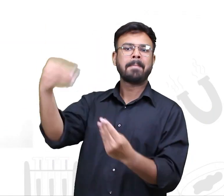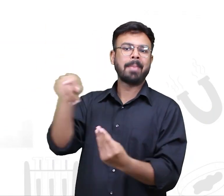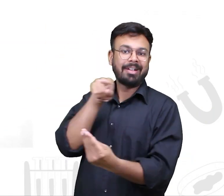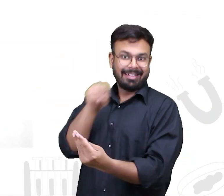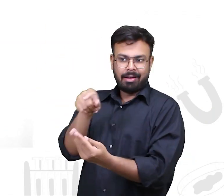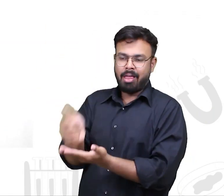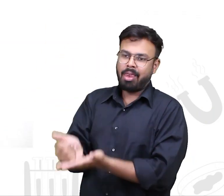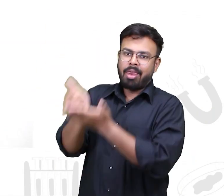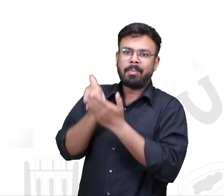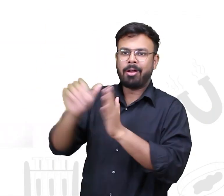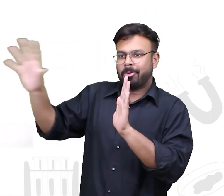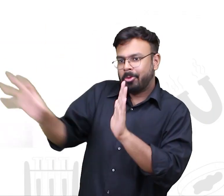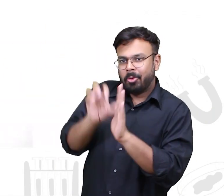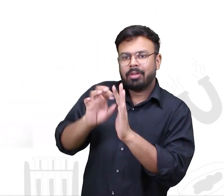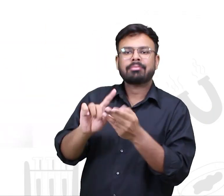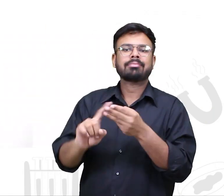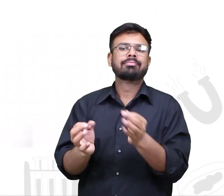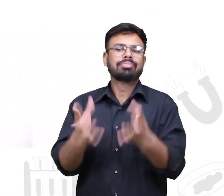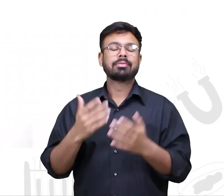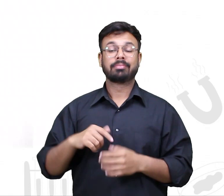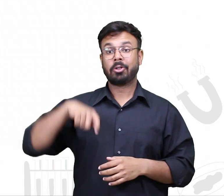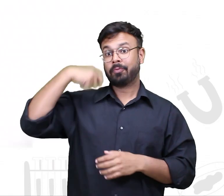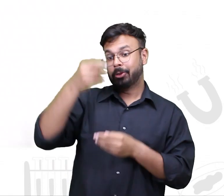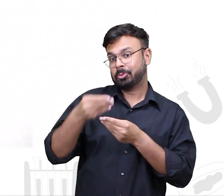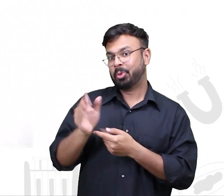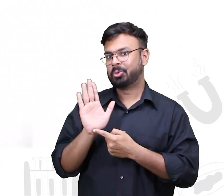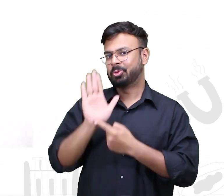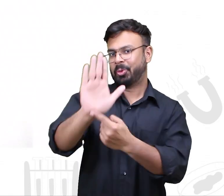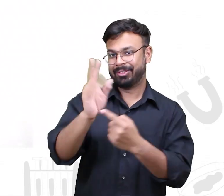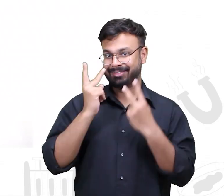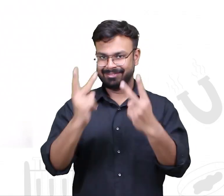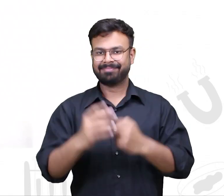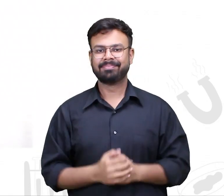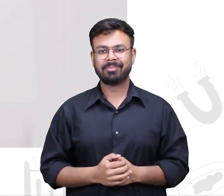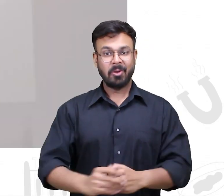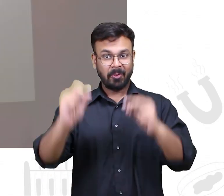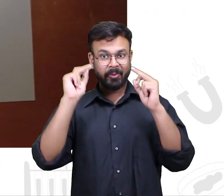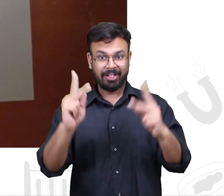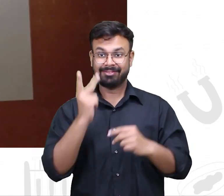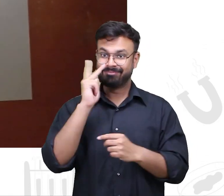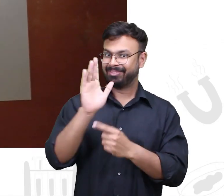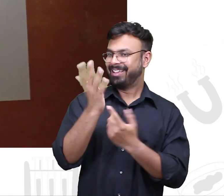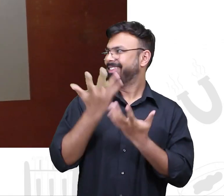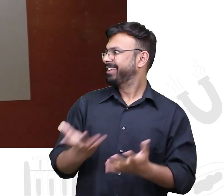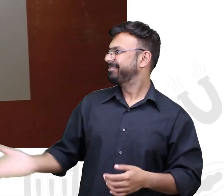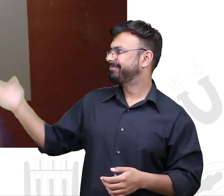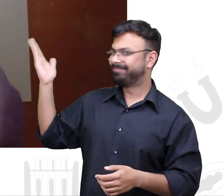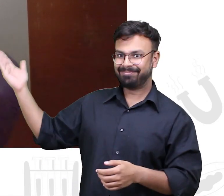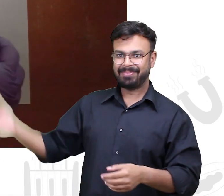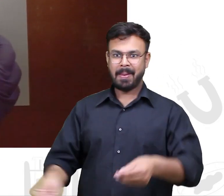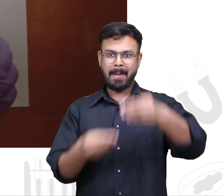unique idea of using this paper as an artificial leaf will be demonstrated in the coming video. Okay, so the discrete elements for